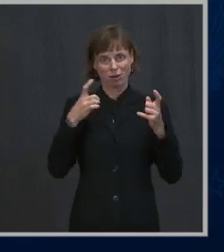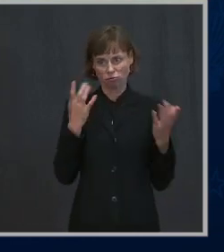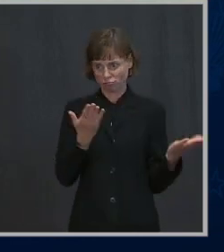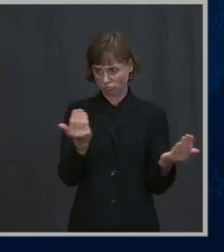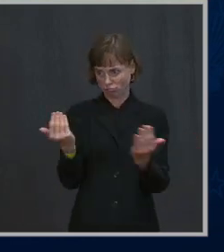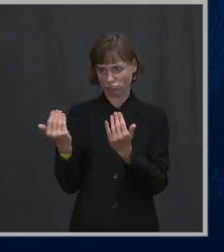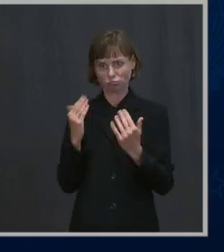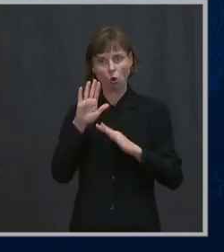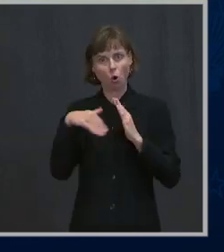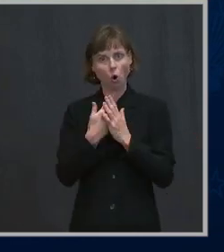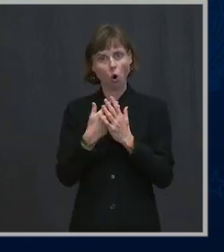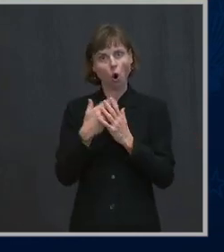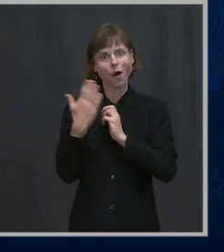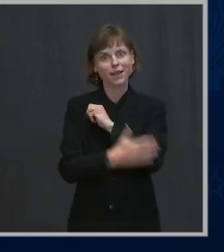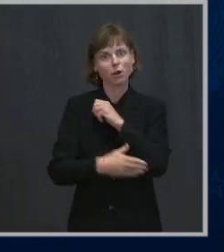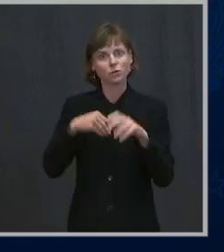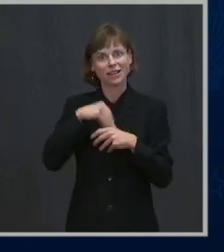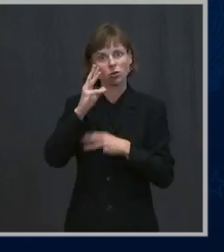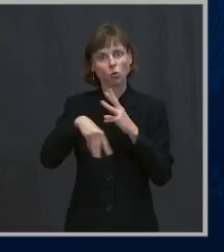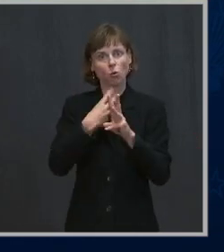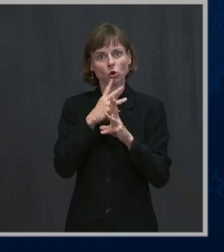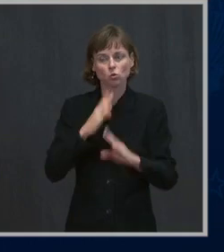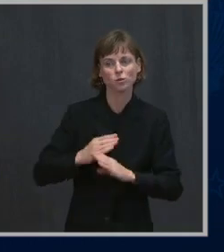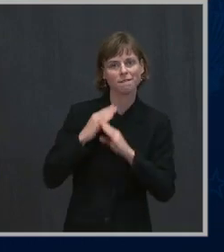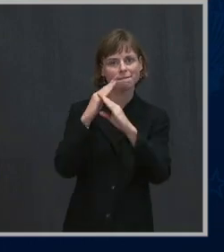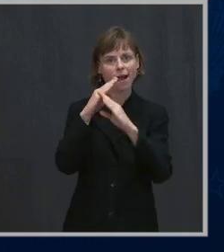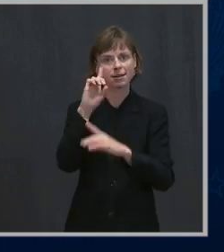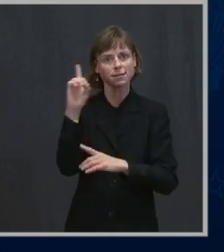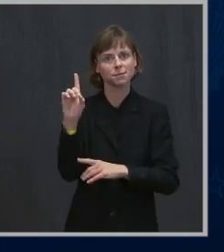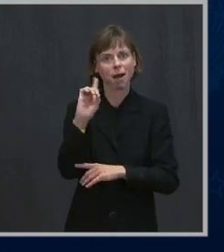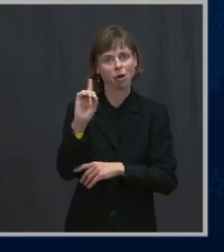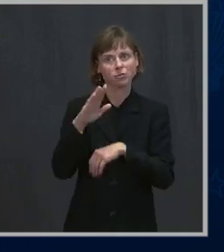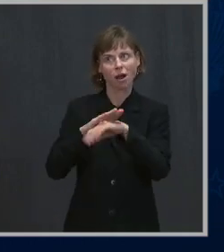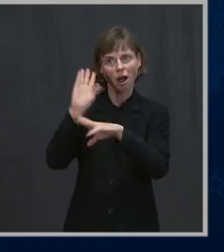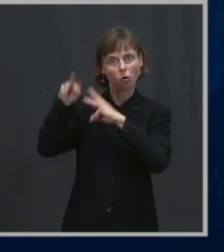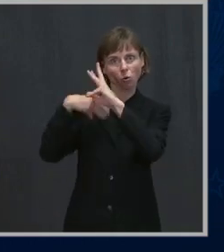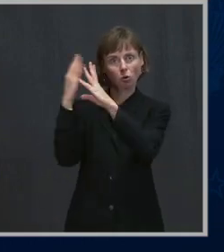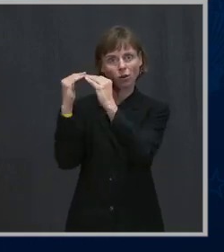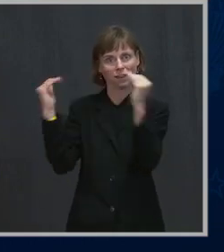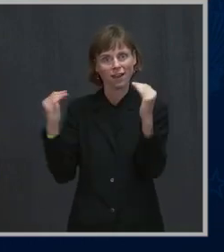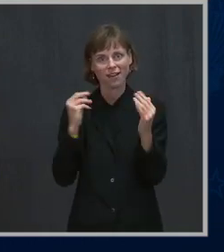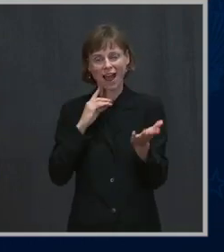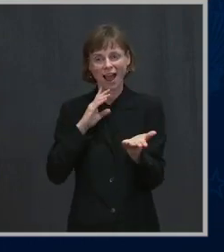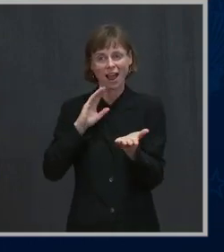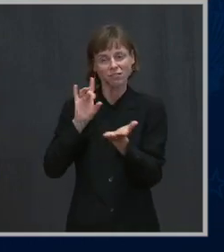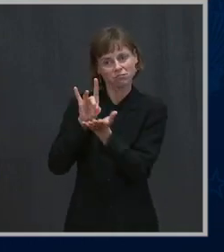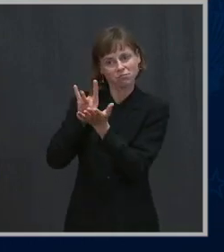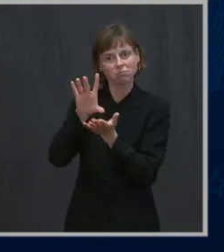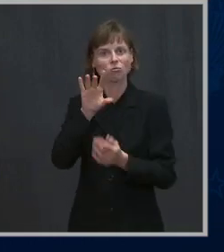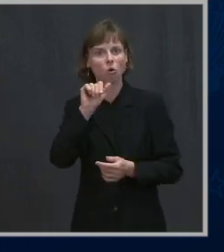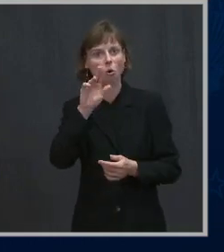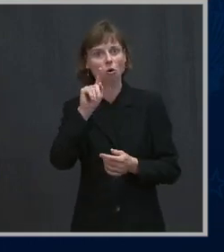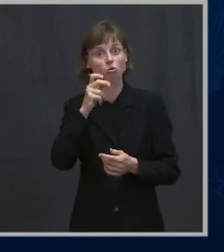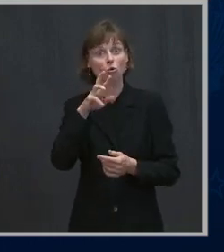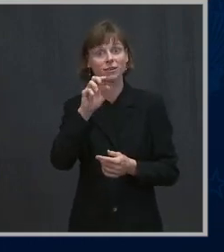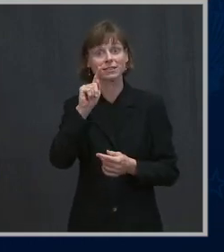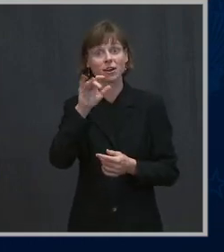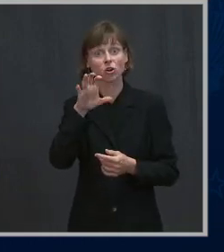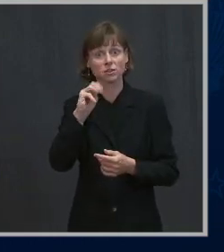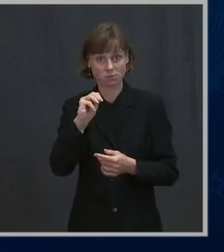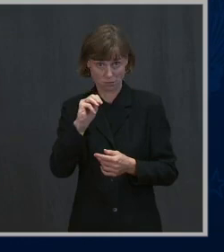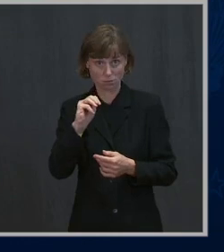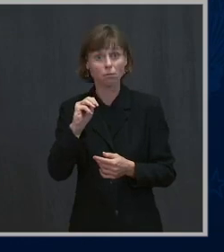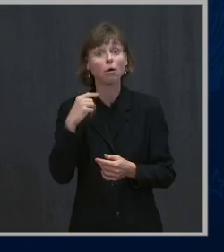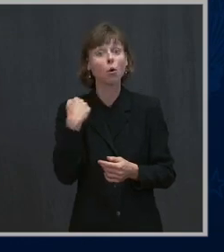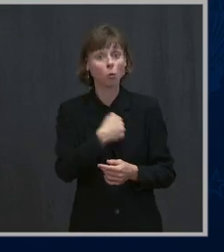world to defend democracy globally to push back the authoritarianism's advance we'll be much more credible